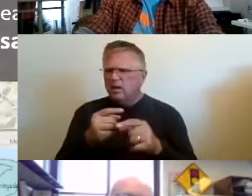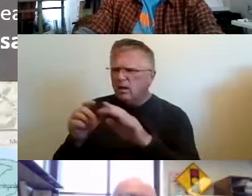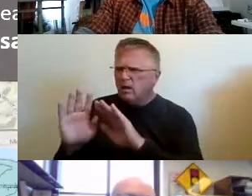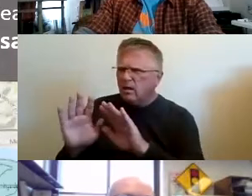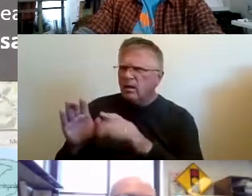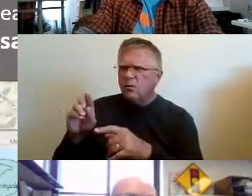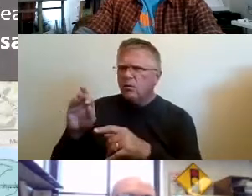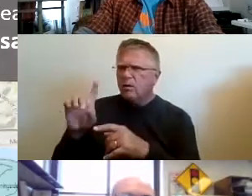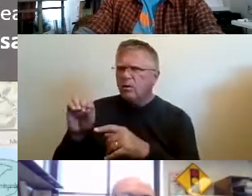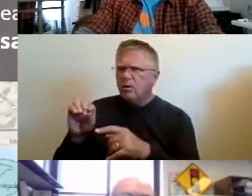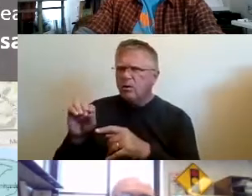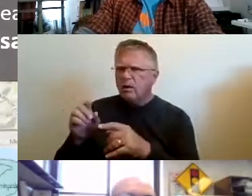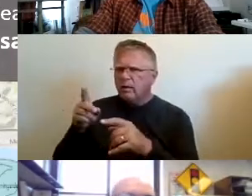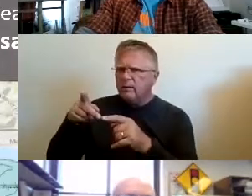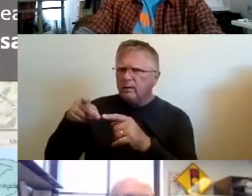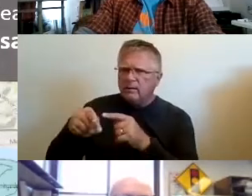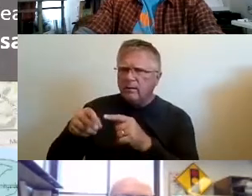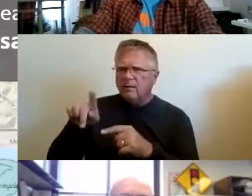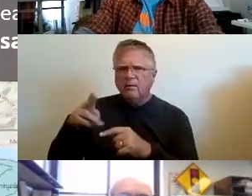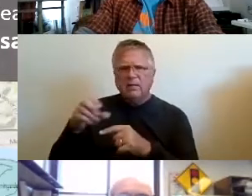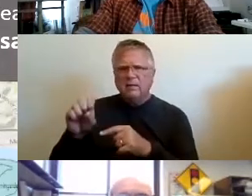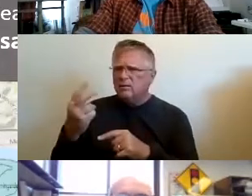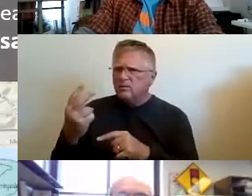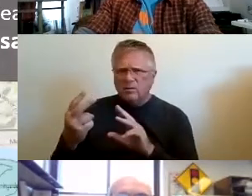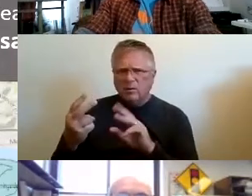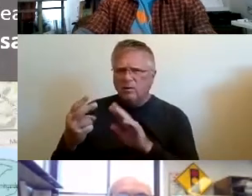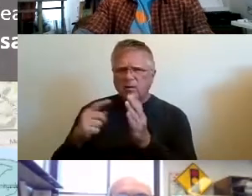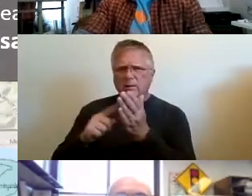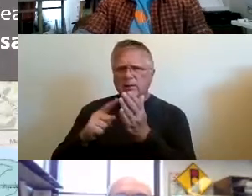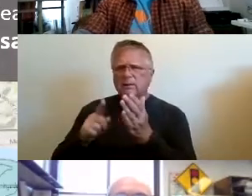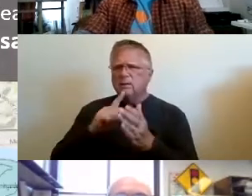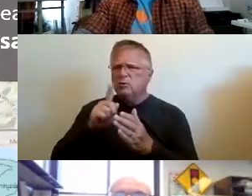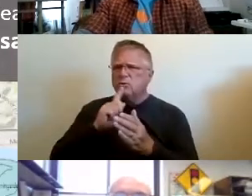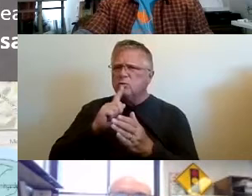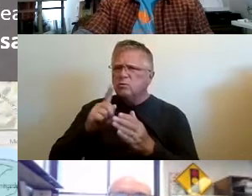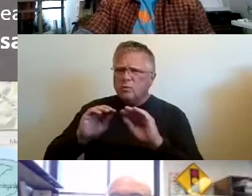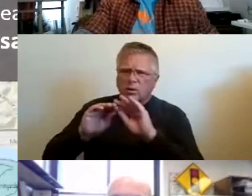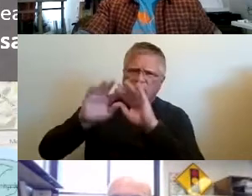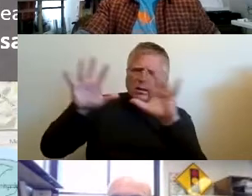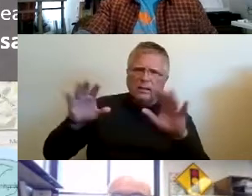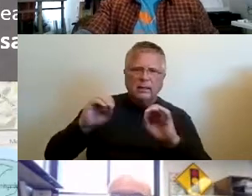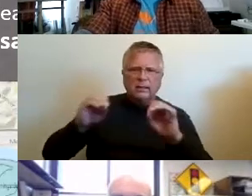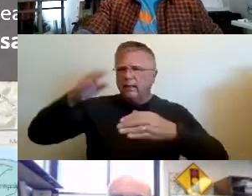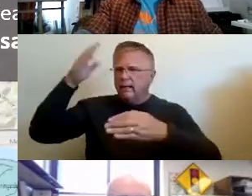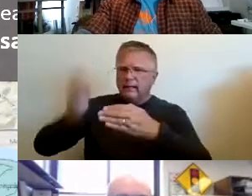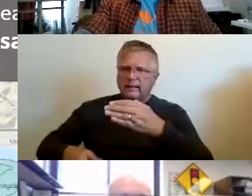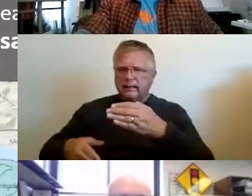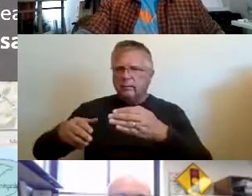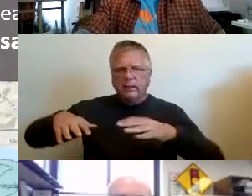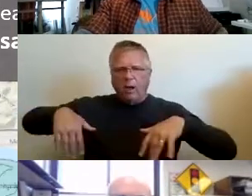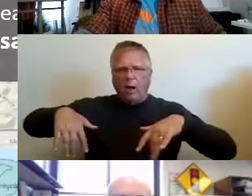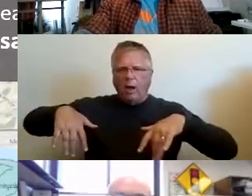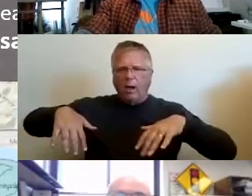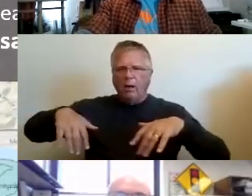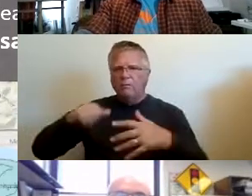Ricardo, please, I'm going to step in. Phase 2, no. Let me make sure it's very, very, very clear that nothing is complete of any